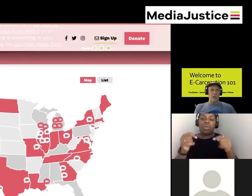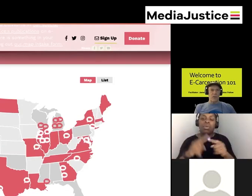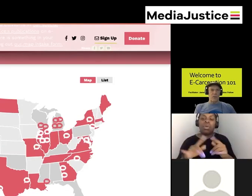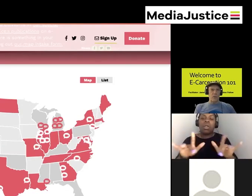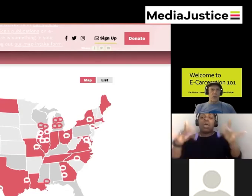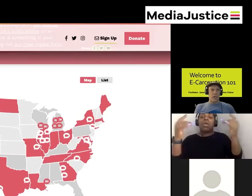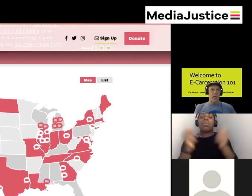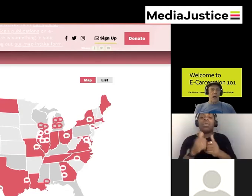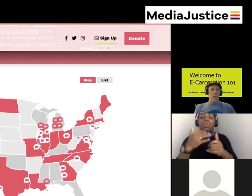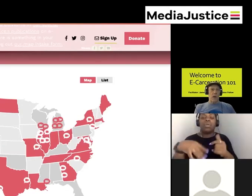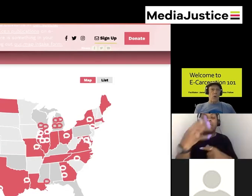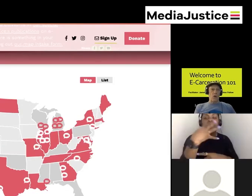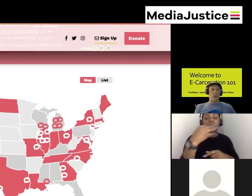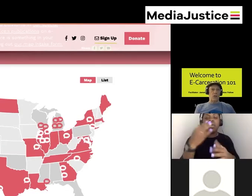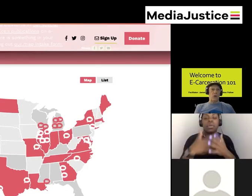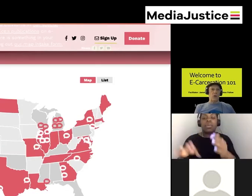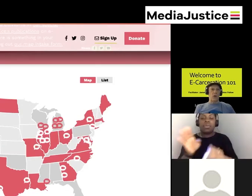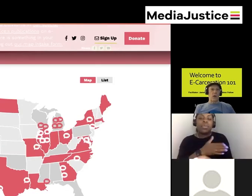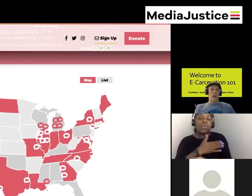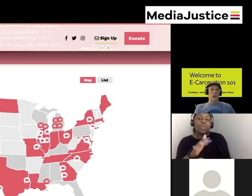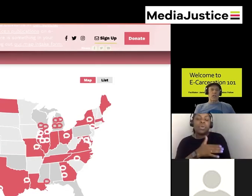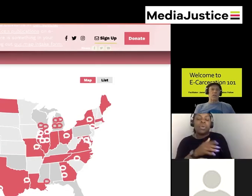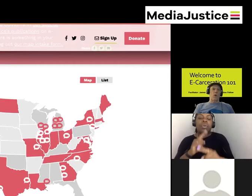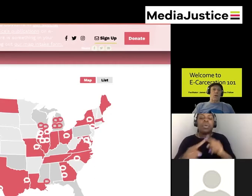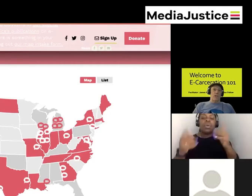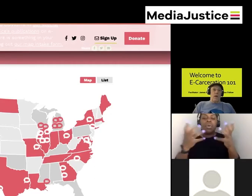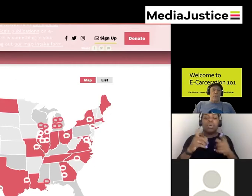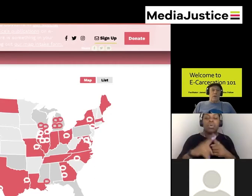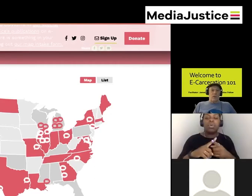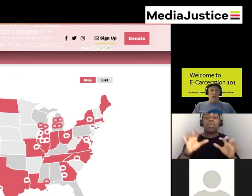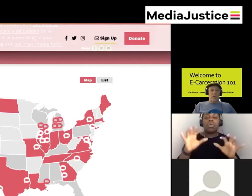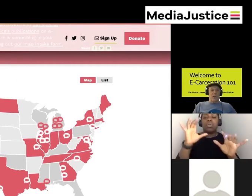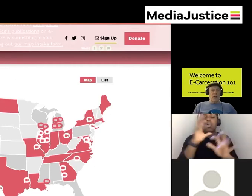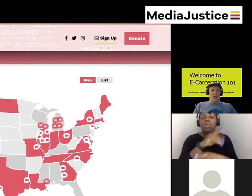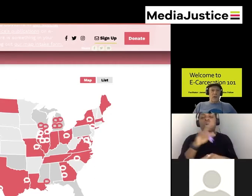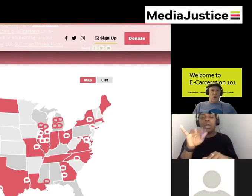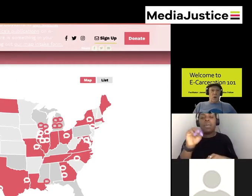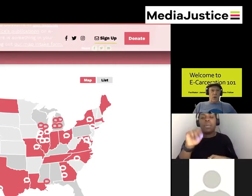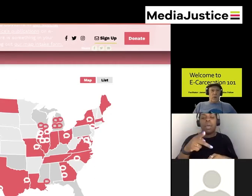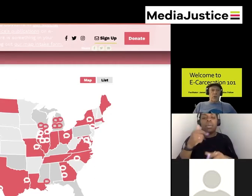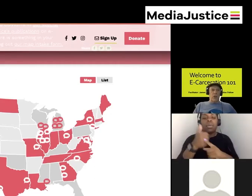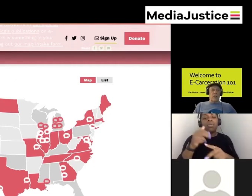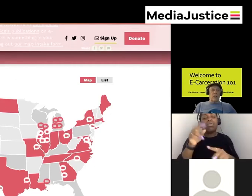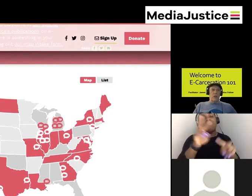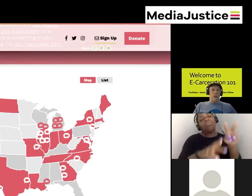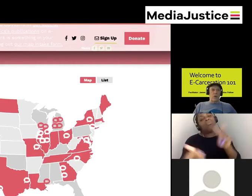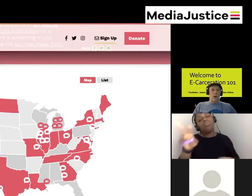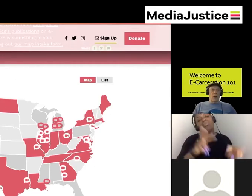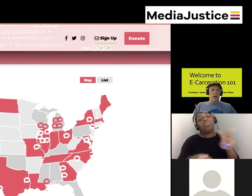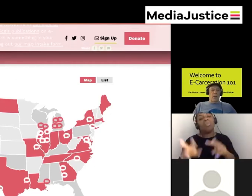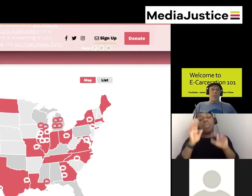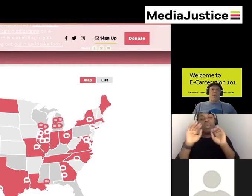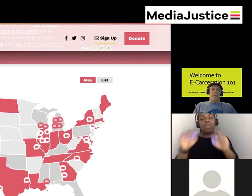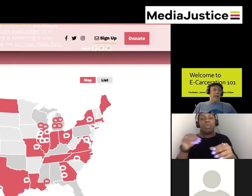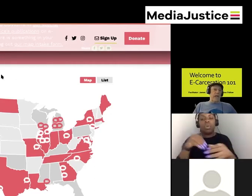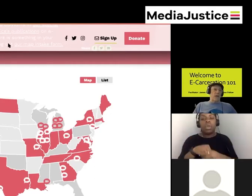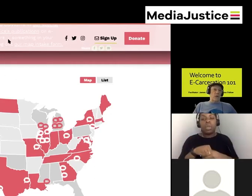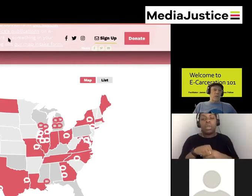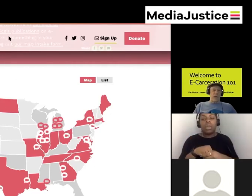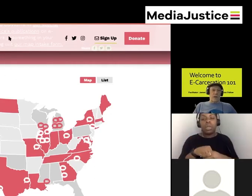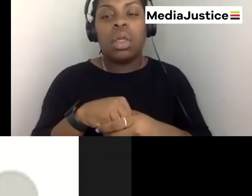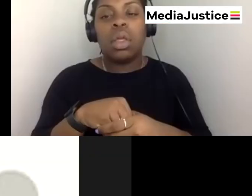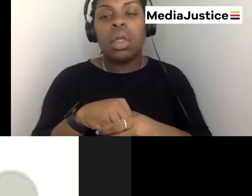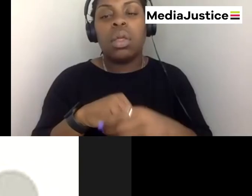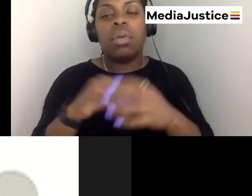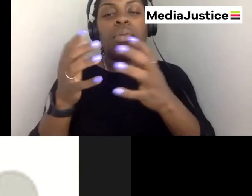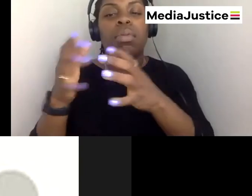some videos and some music. But I want you to explore this map yourself. So we're going to put you into breakout